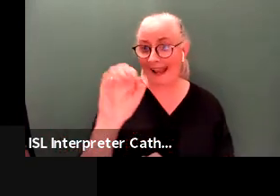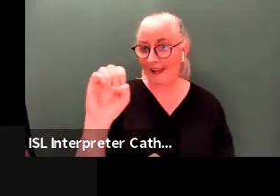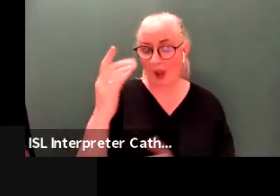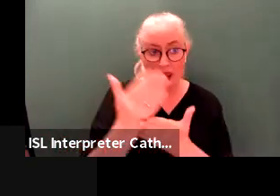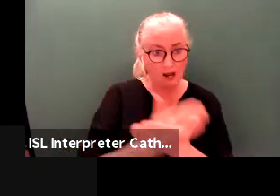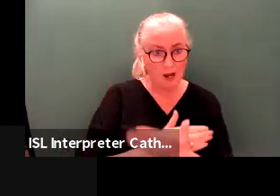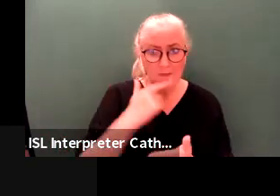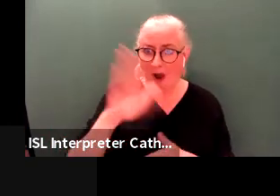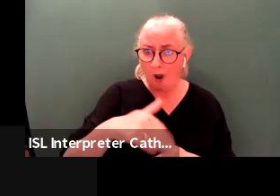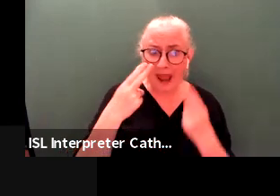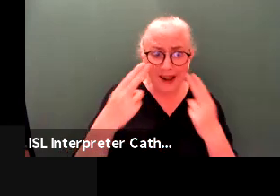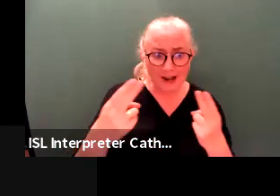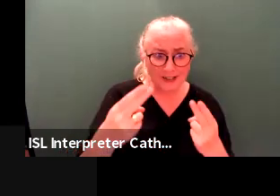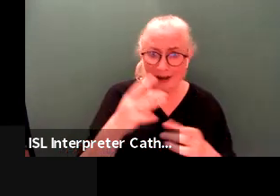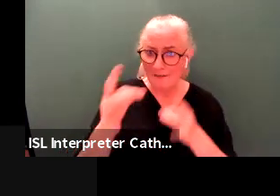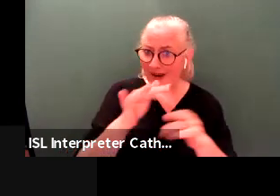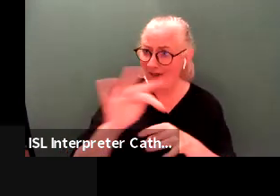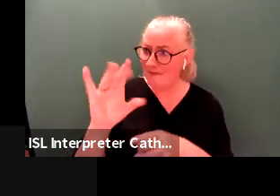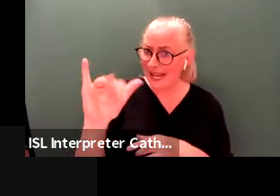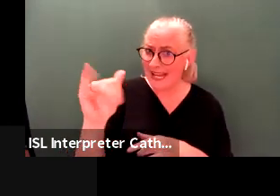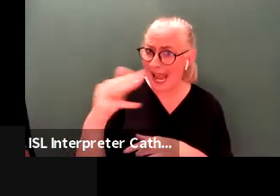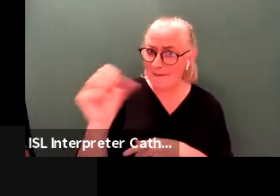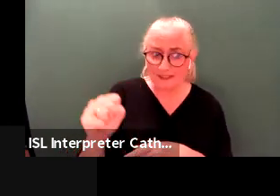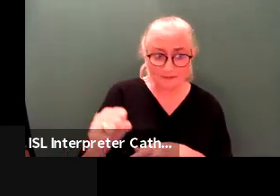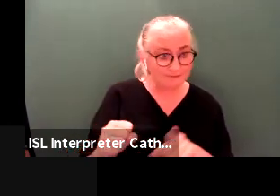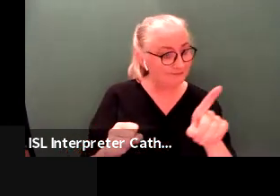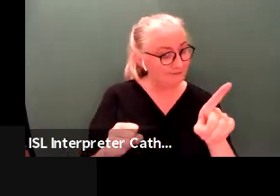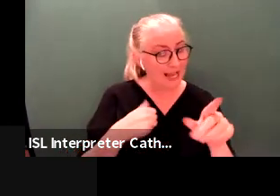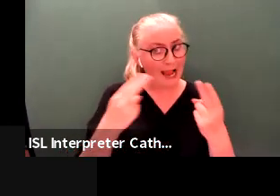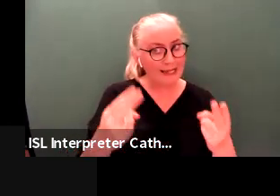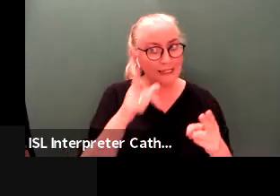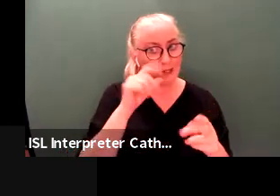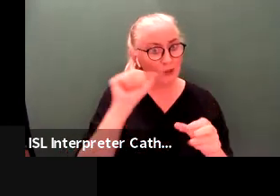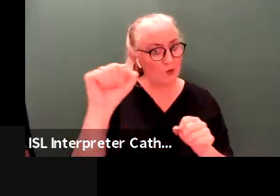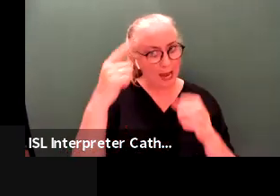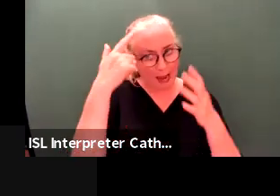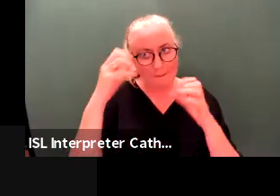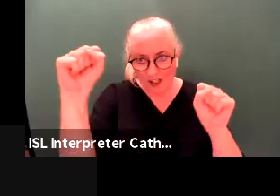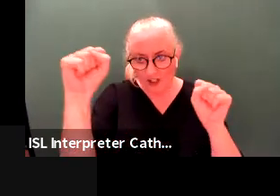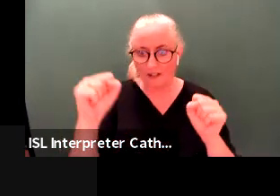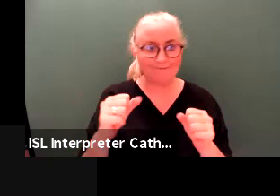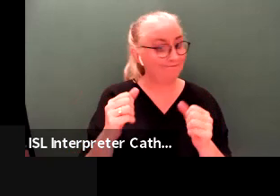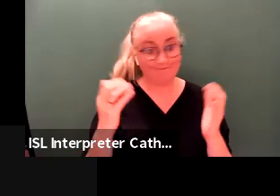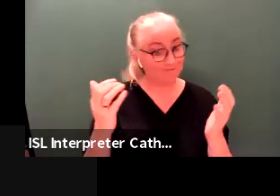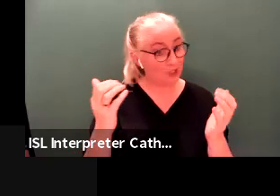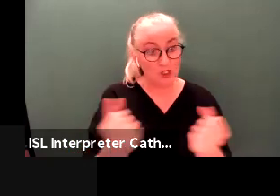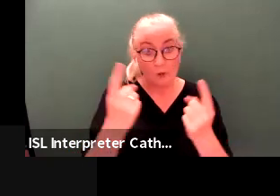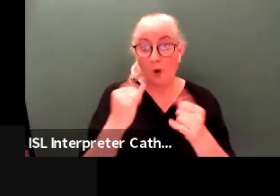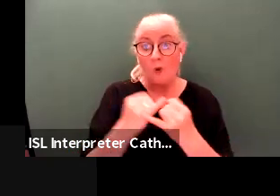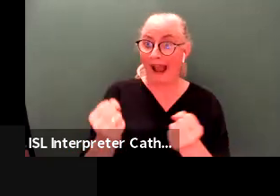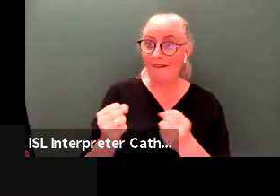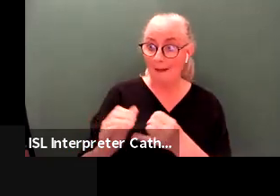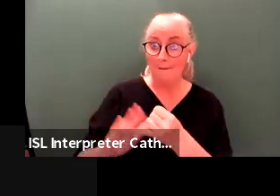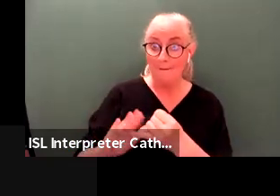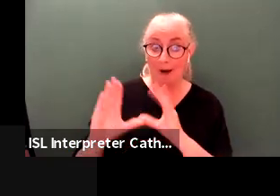all natural. They're made from yams. Okay. I need to speak to an ambassador or an embassy or someone in menopause.